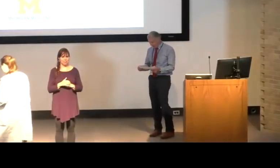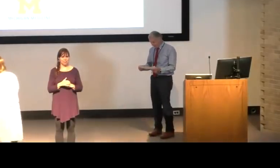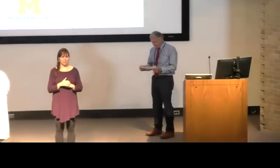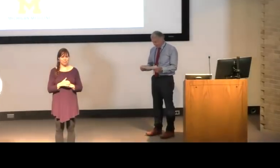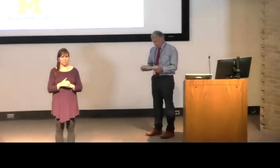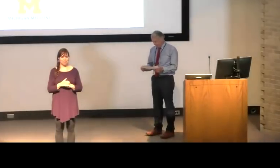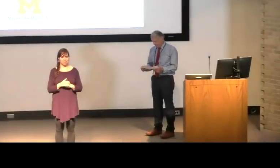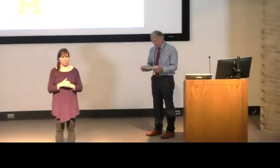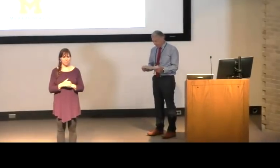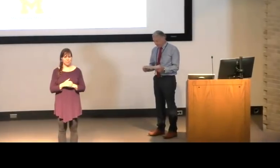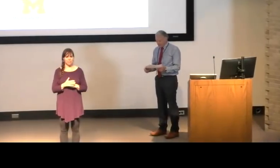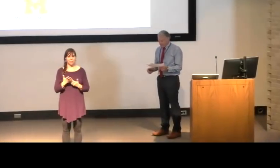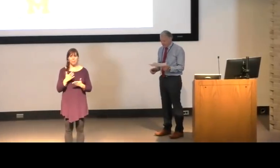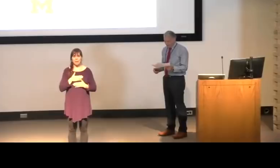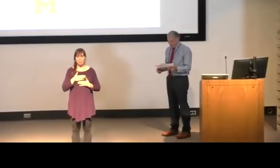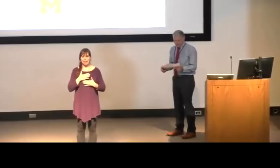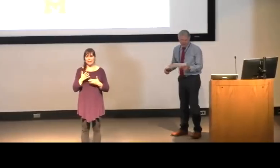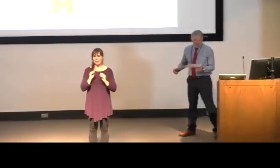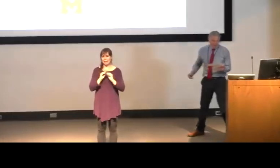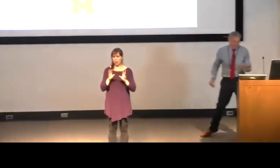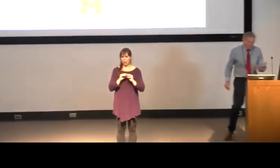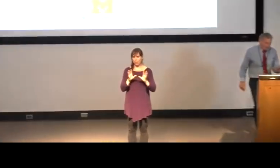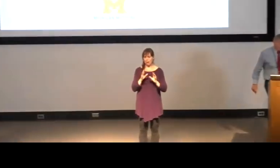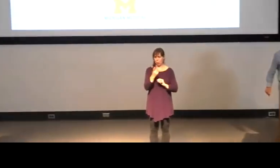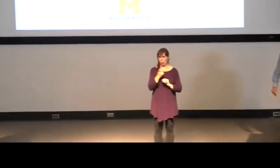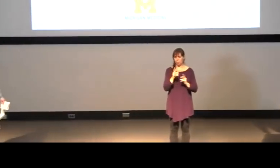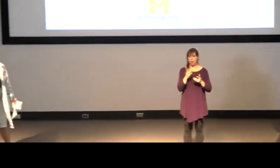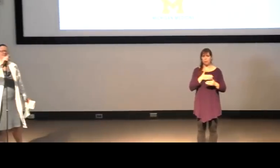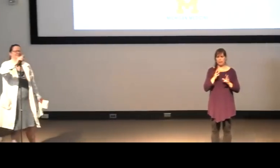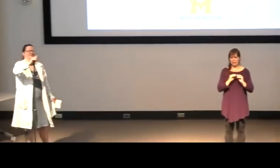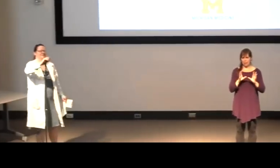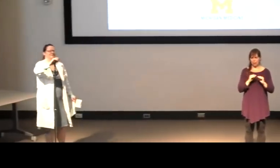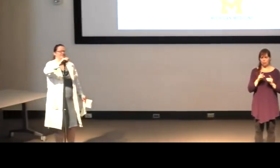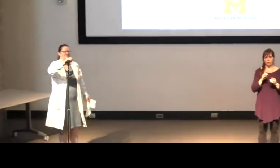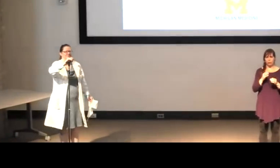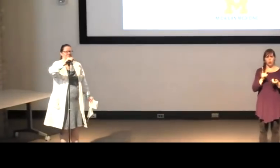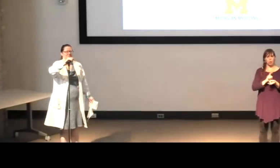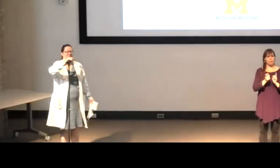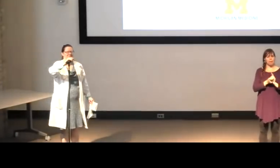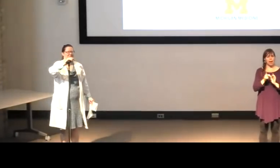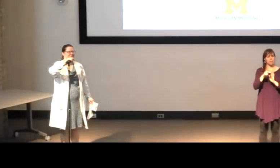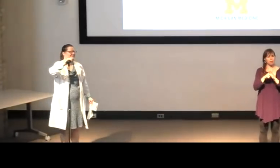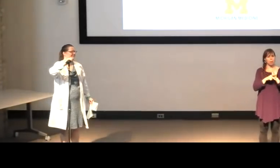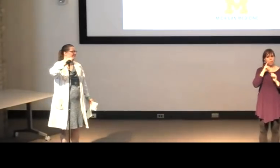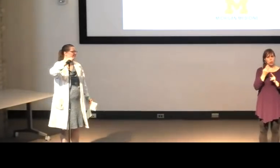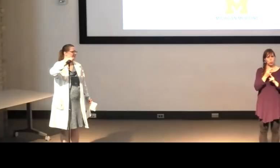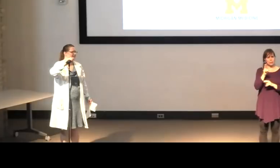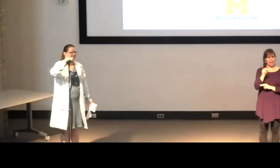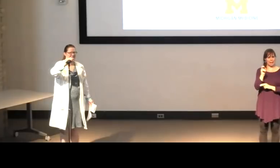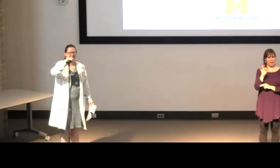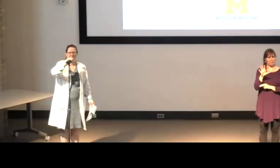So please clarify the revised policy for use of